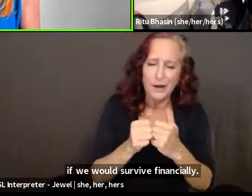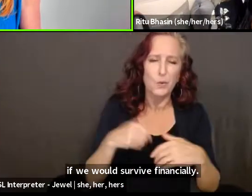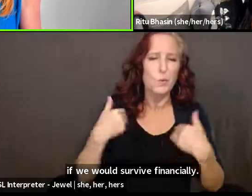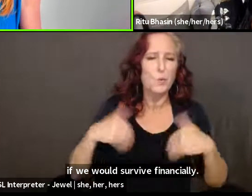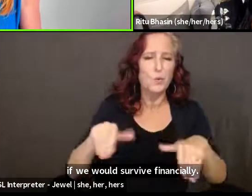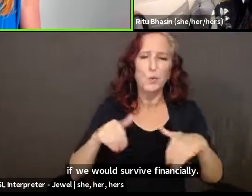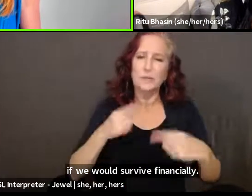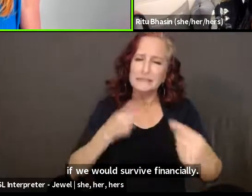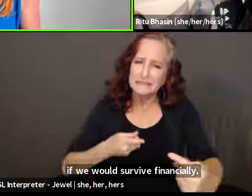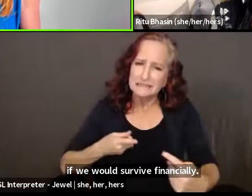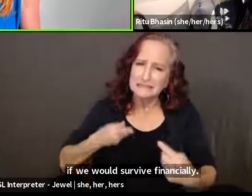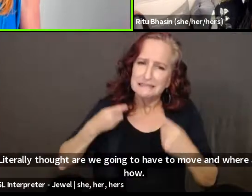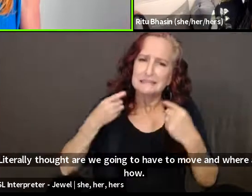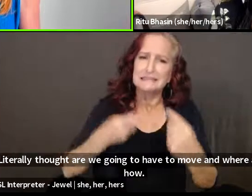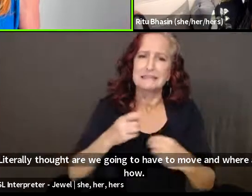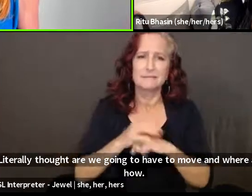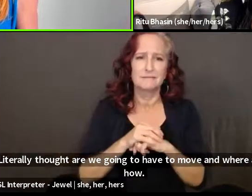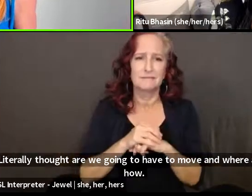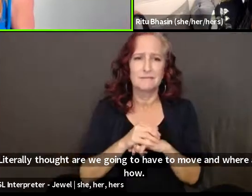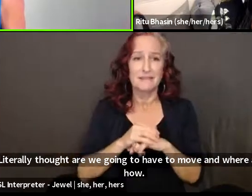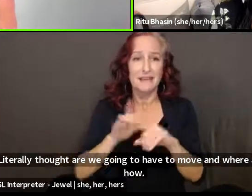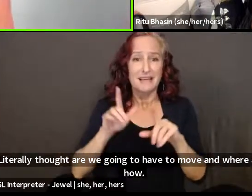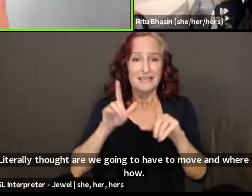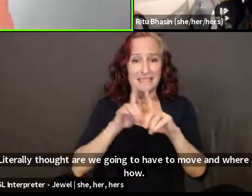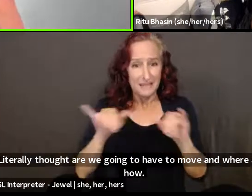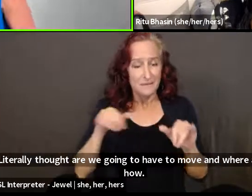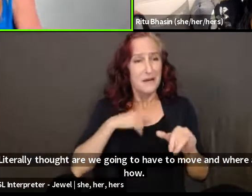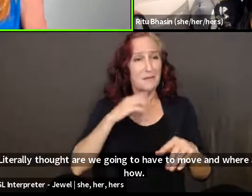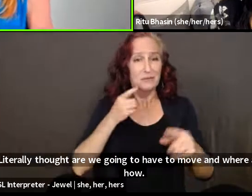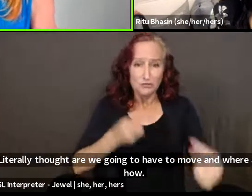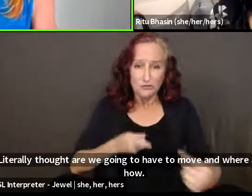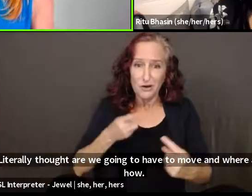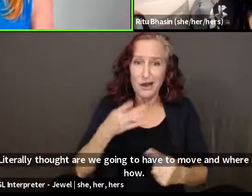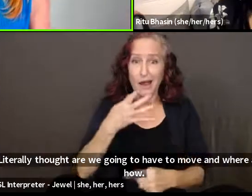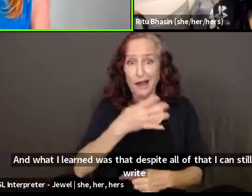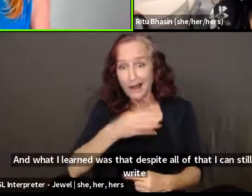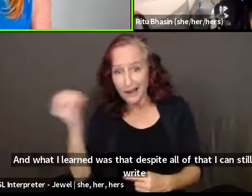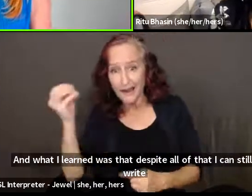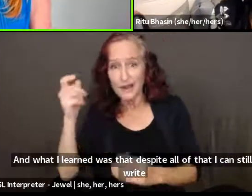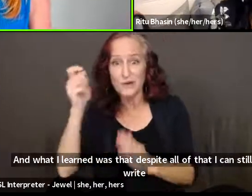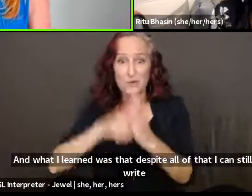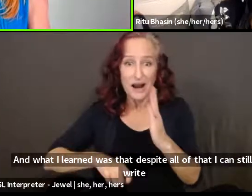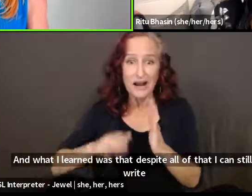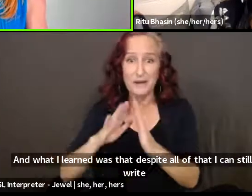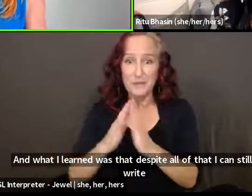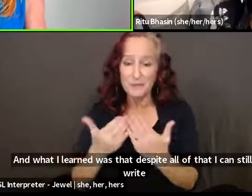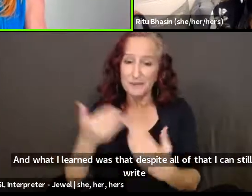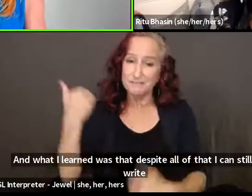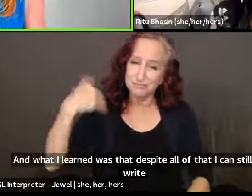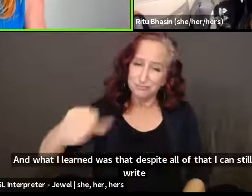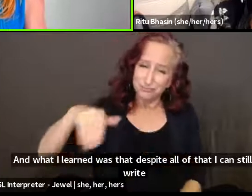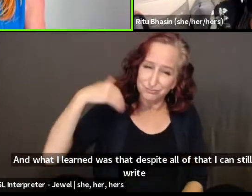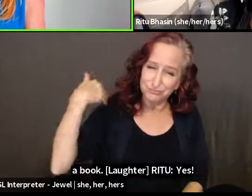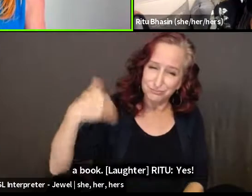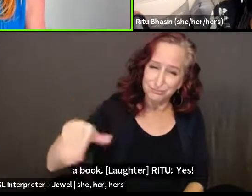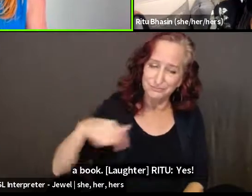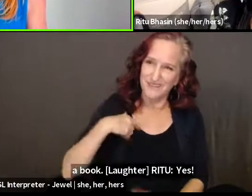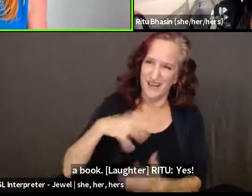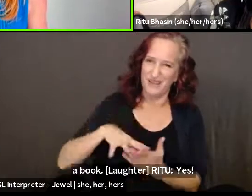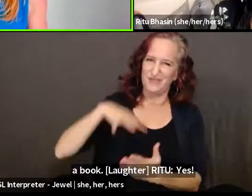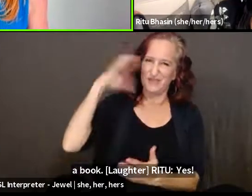that despite all of that, I can still write a book. Yes. If I really sat down and do it.